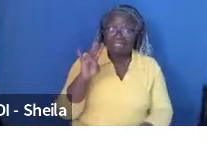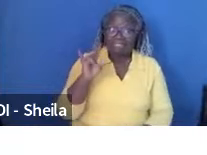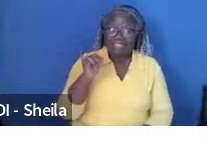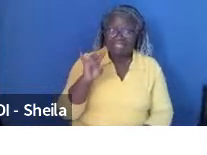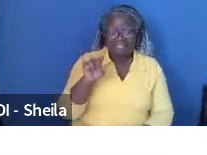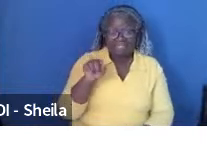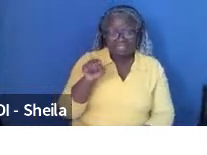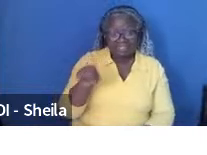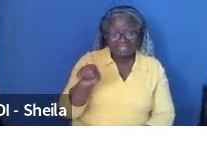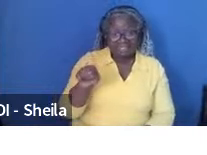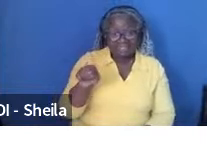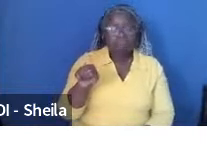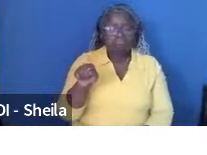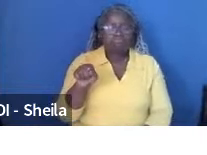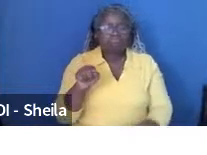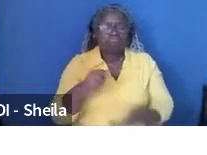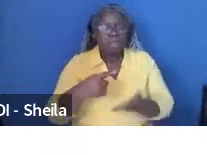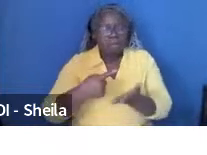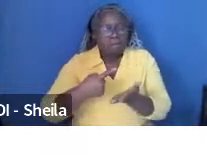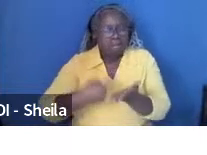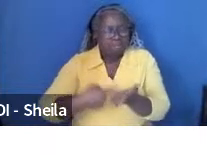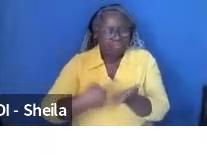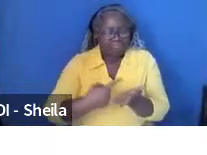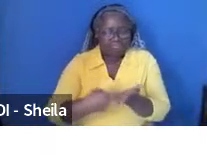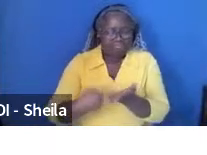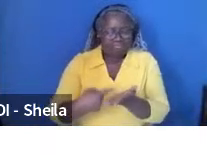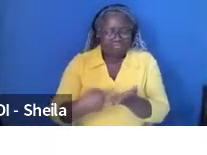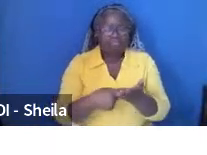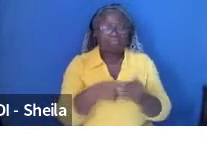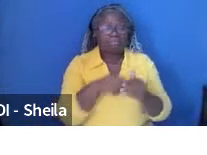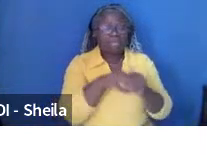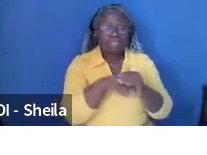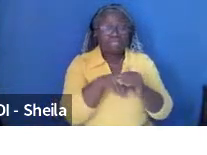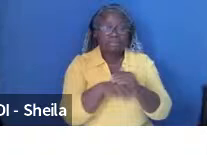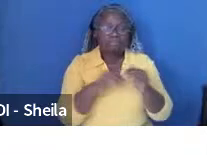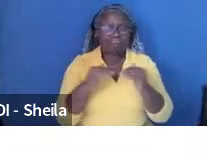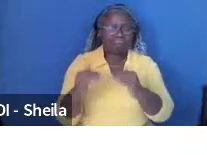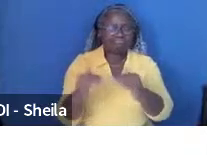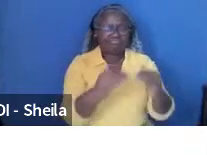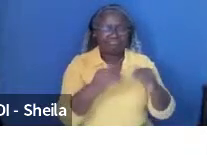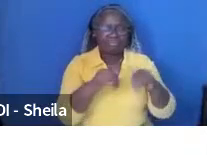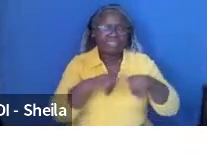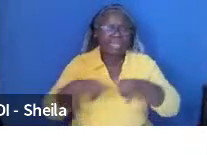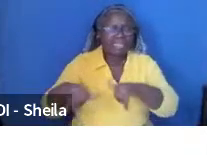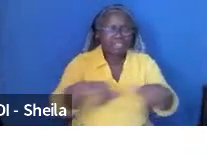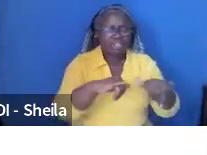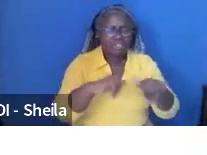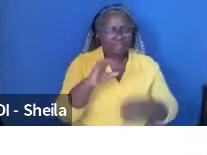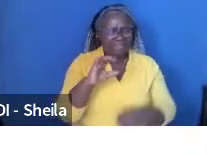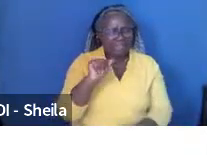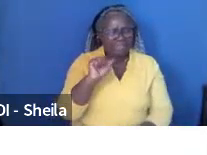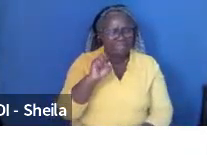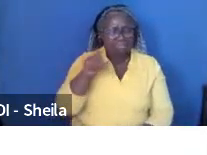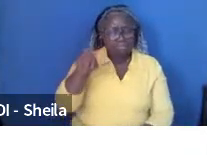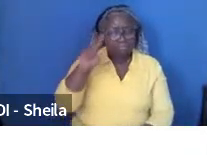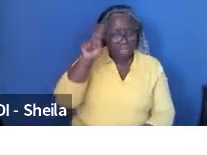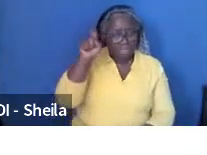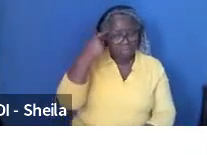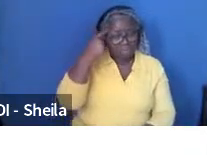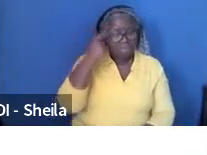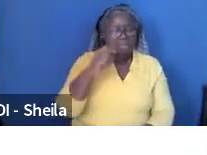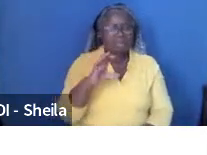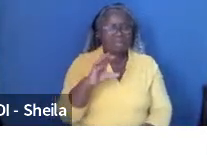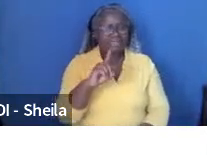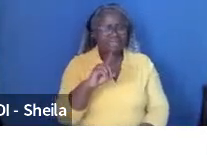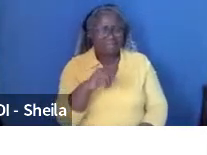for ICT in the US federal government. ICT is short for Information and Communication